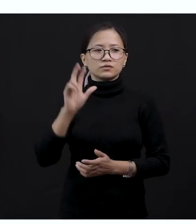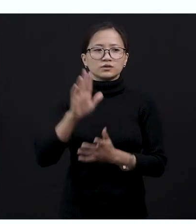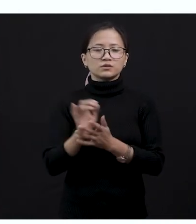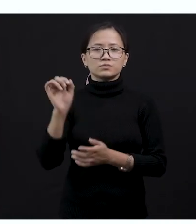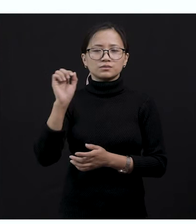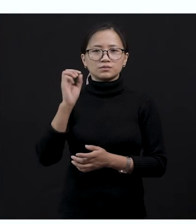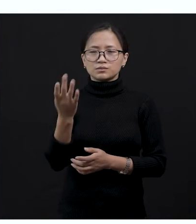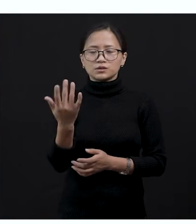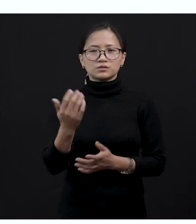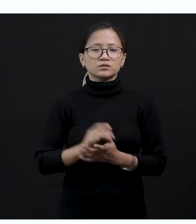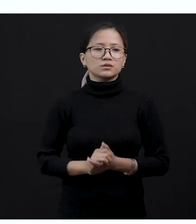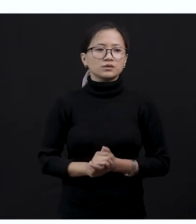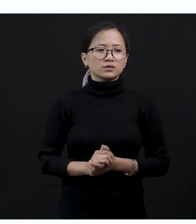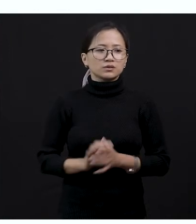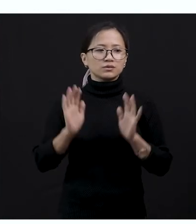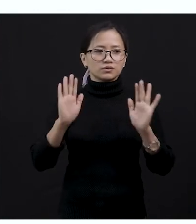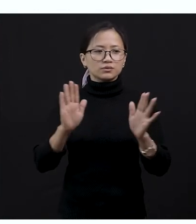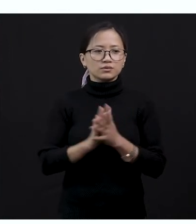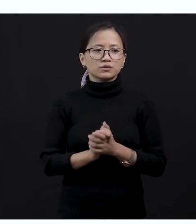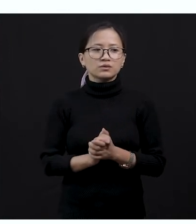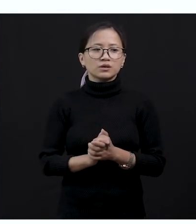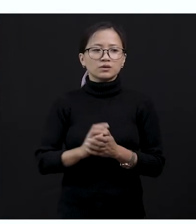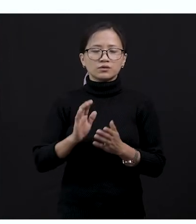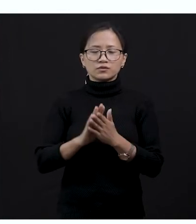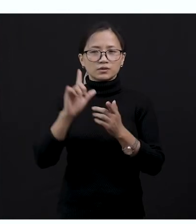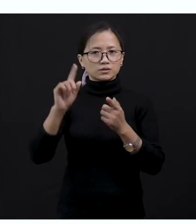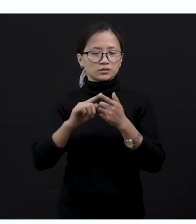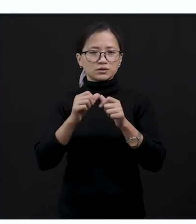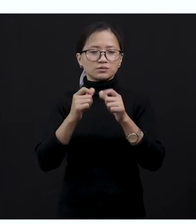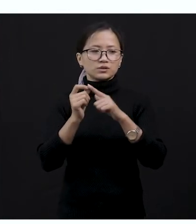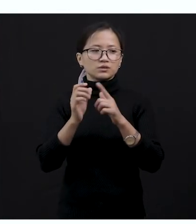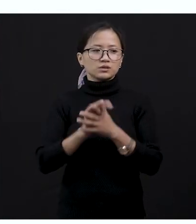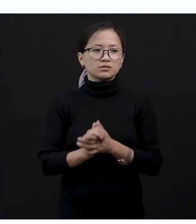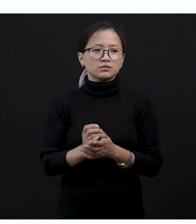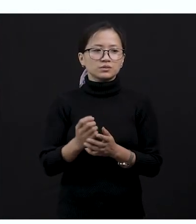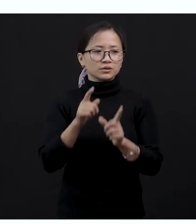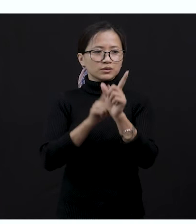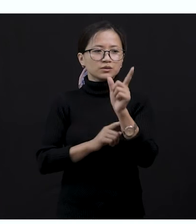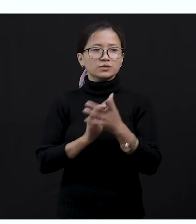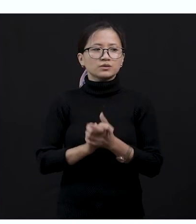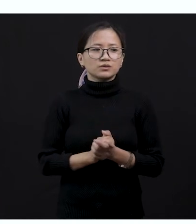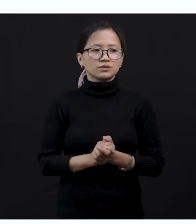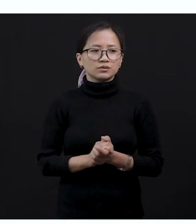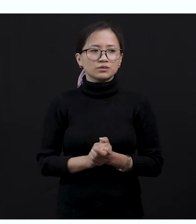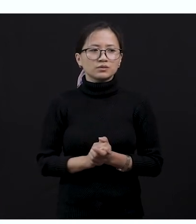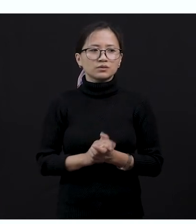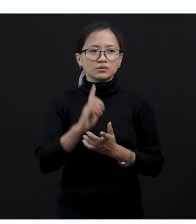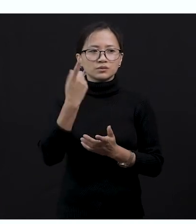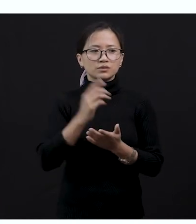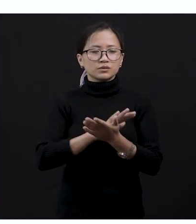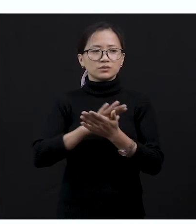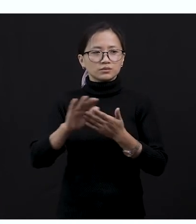minutes, okay? And also we have a leap year. Now, see, it takes 1 year to